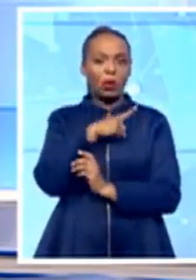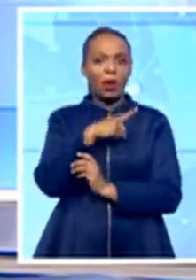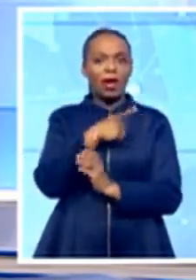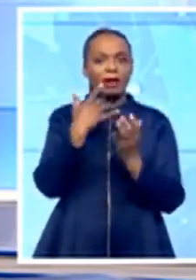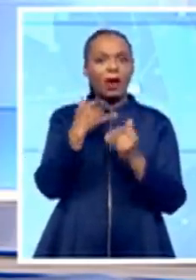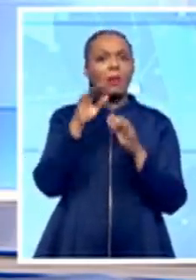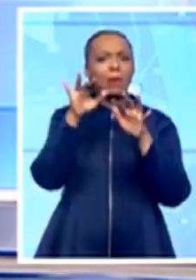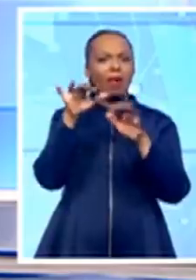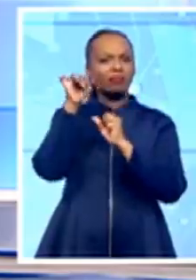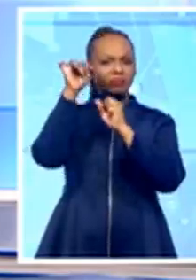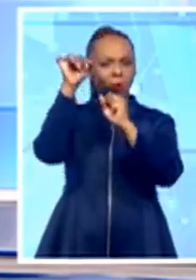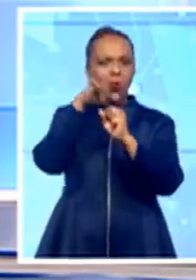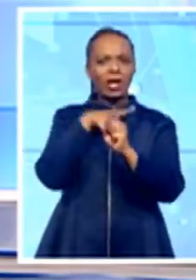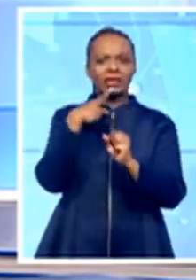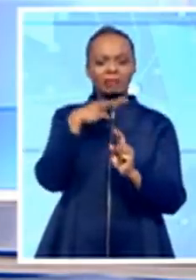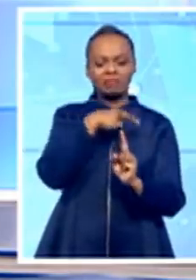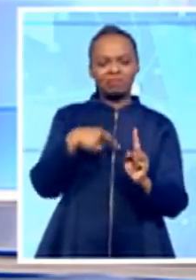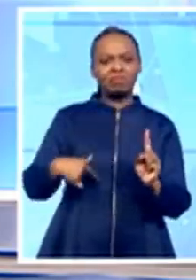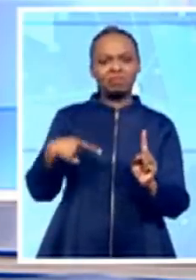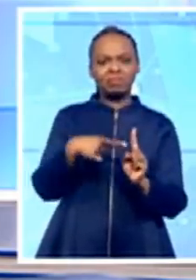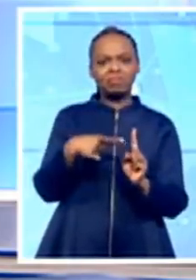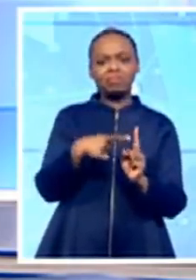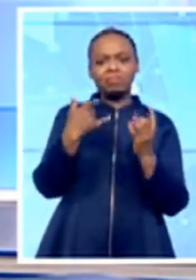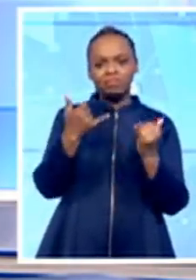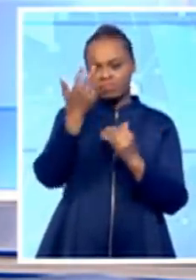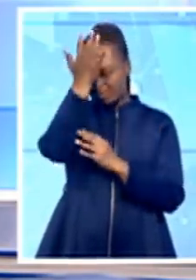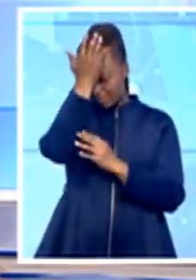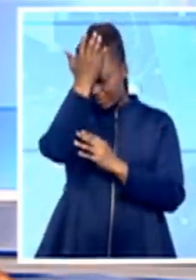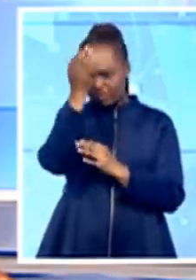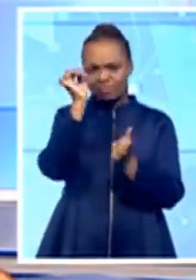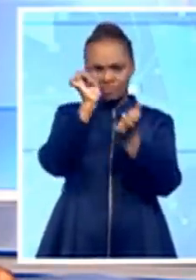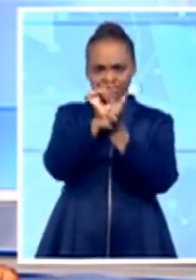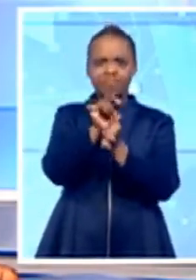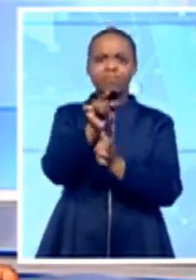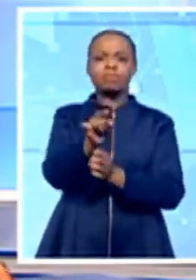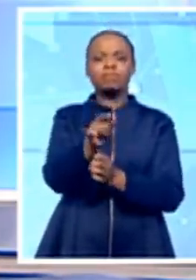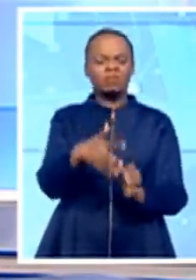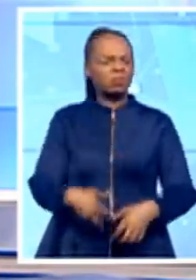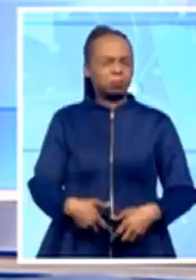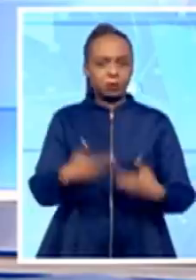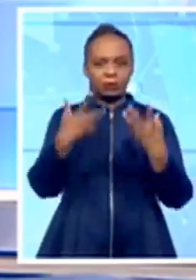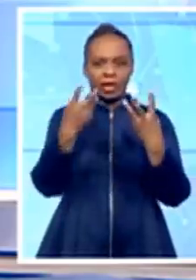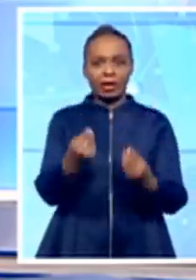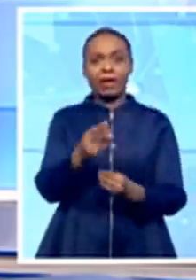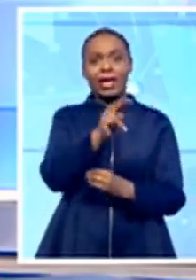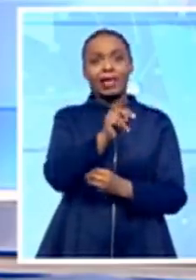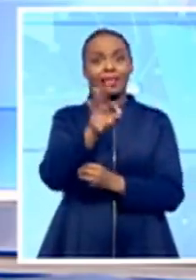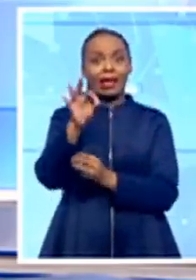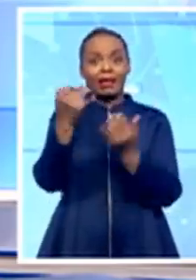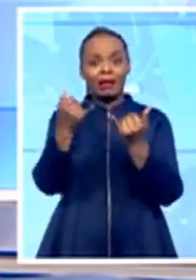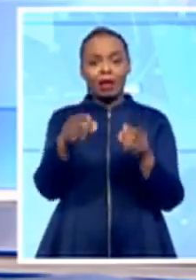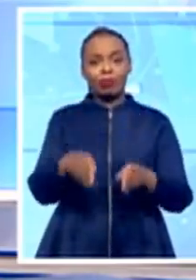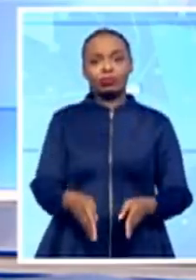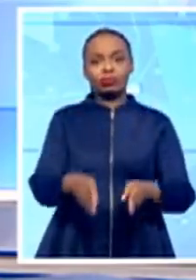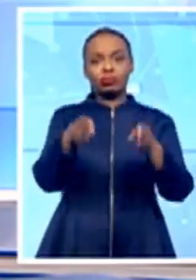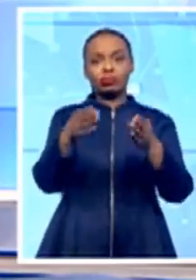on, along the N3. We heard from the N3 toll concession, Tanya Dugra, operation managers, they're saying, confirming